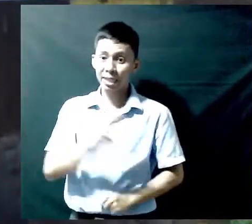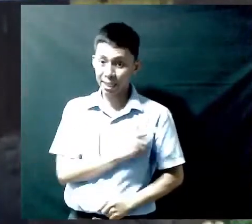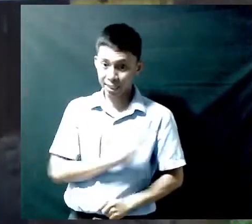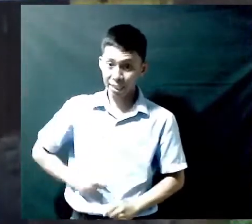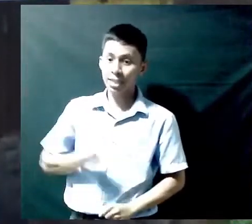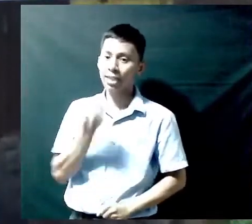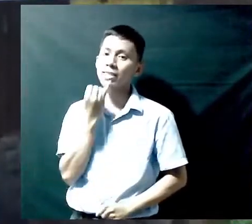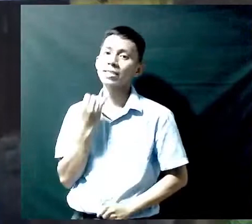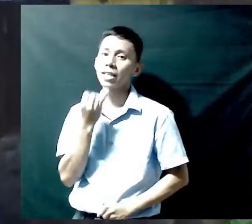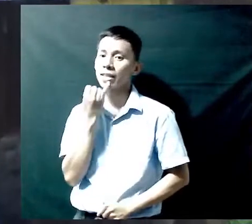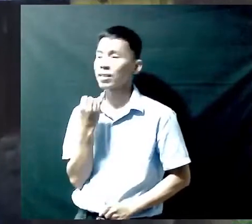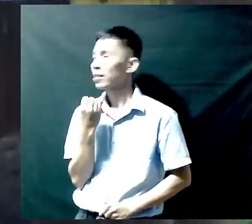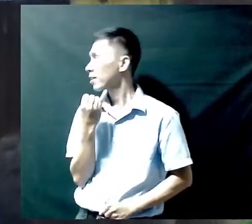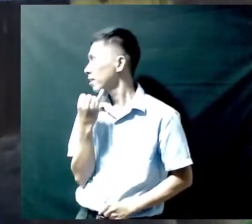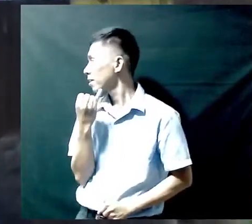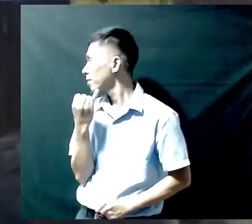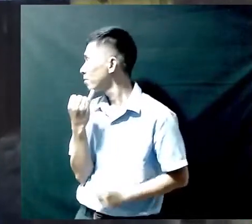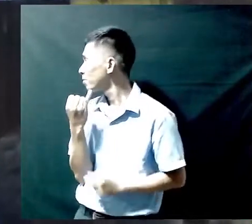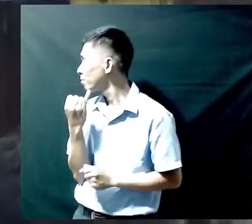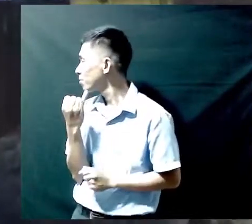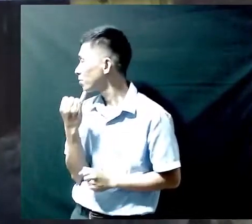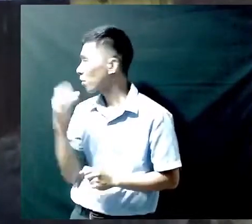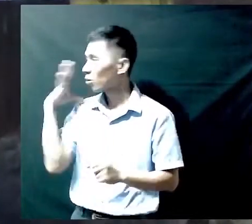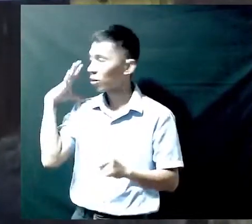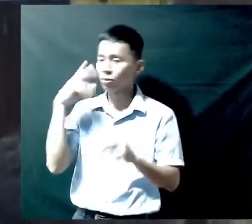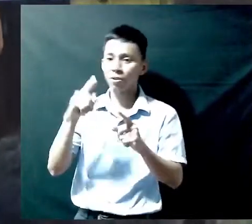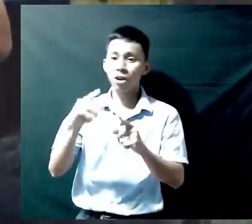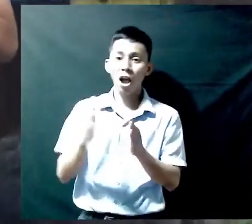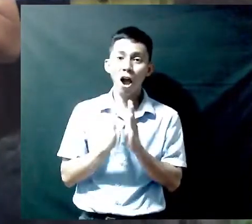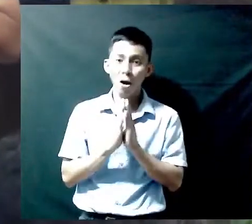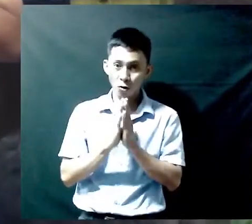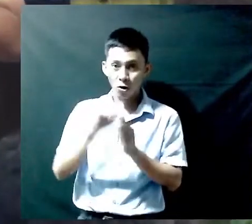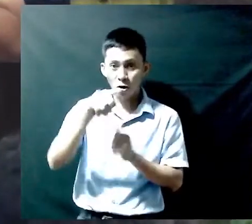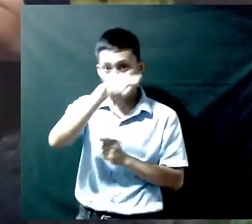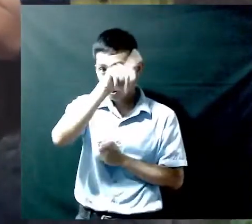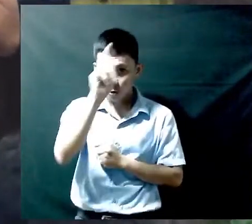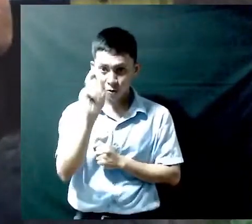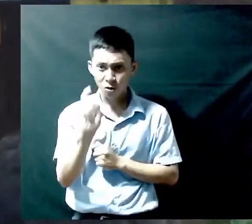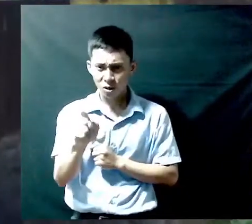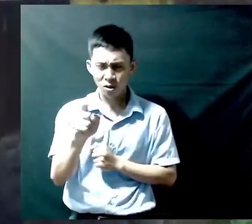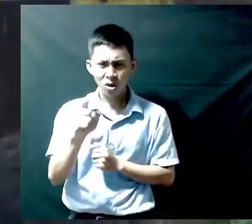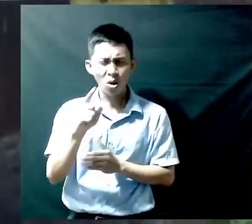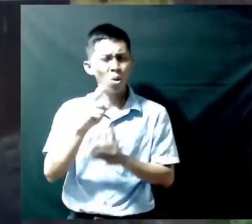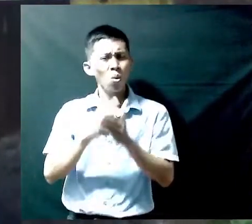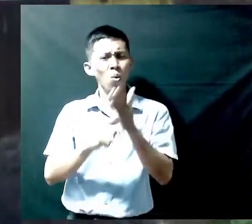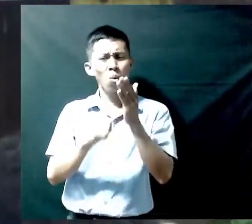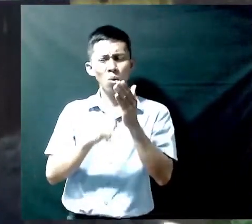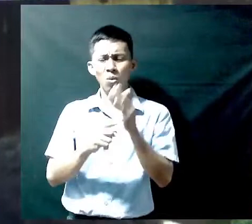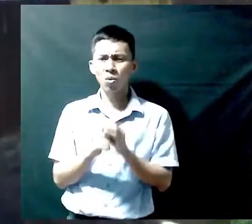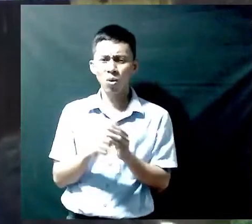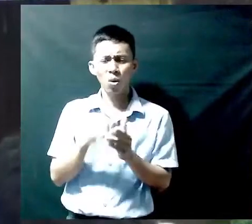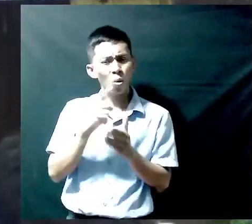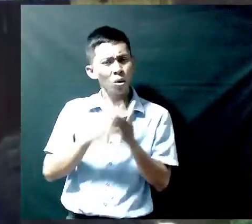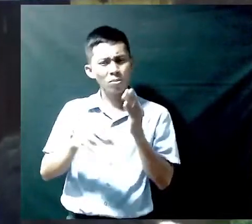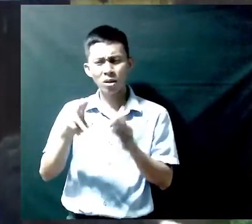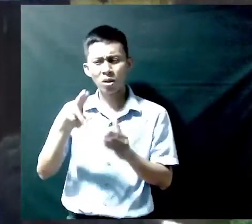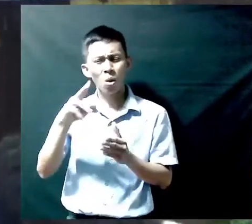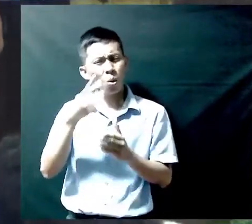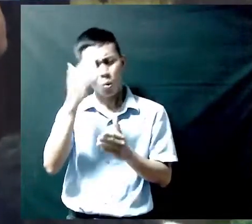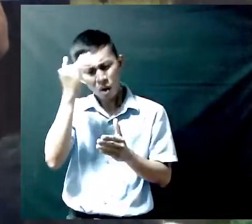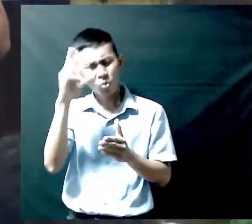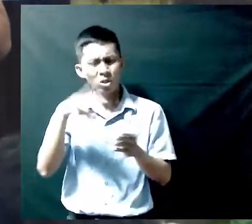history. Okay? Now, maybe tatanungin natin, Pastor, what's the use of studying the Old